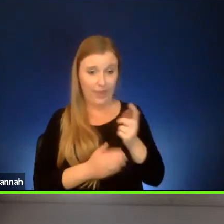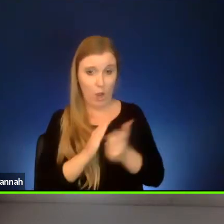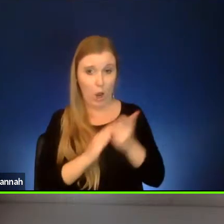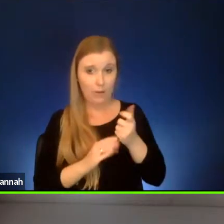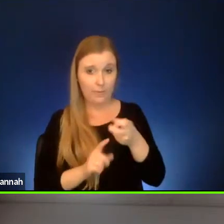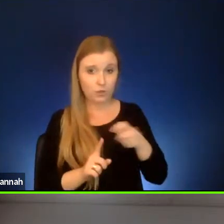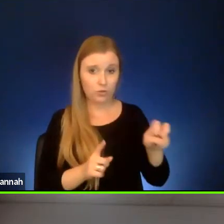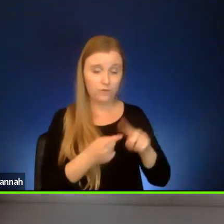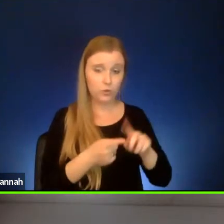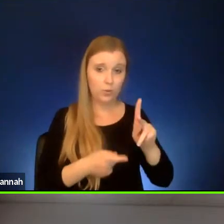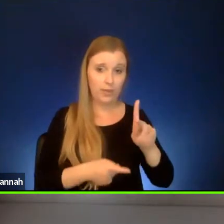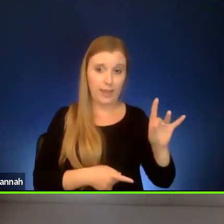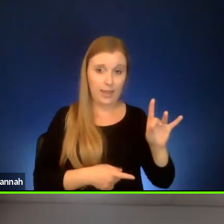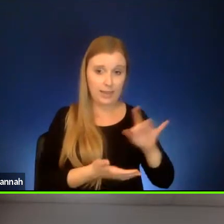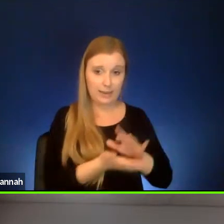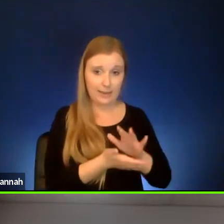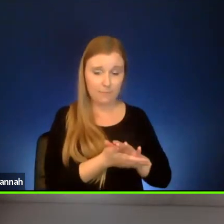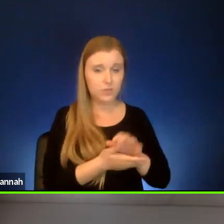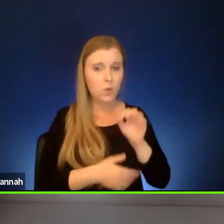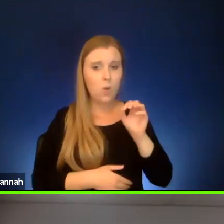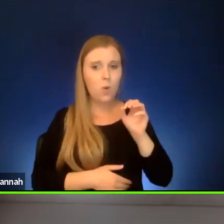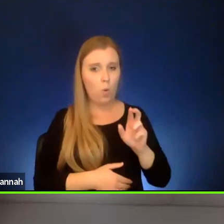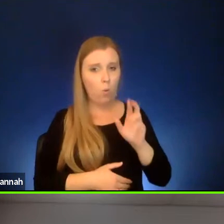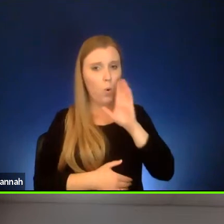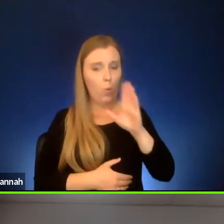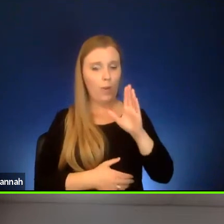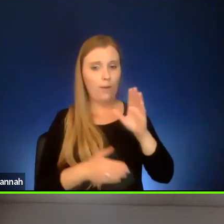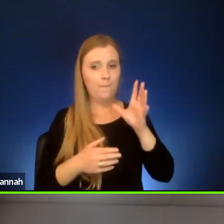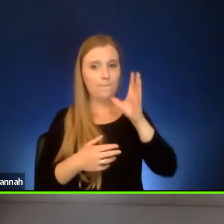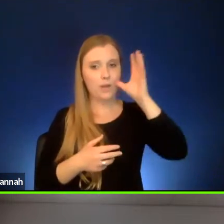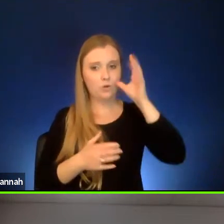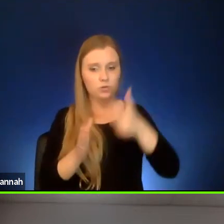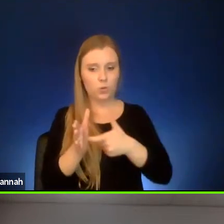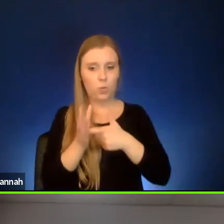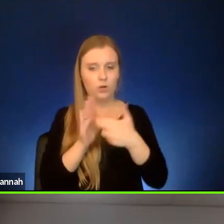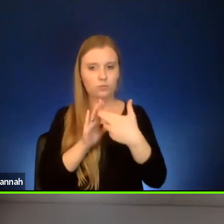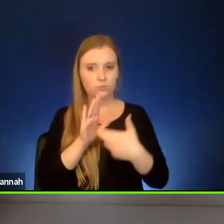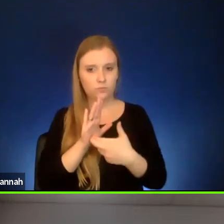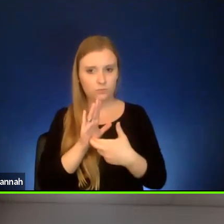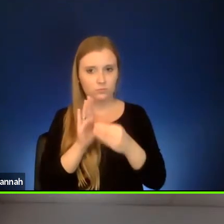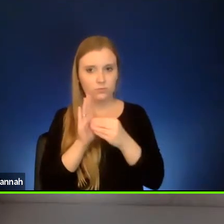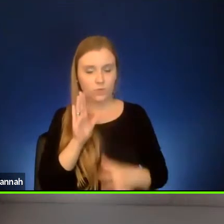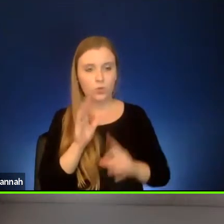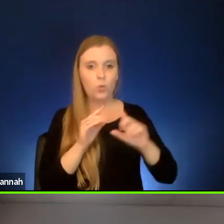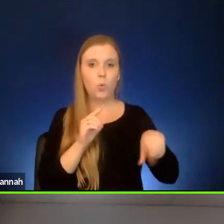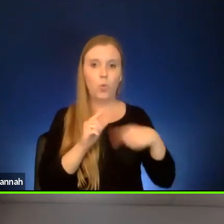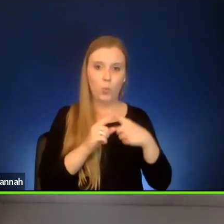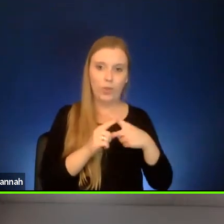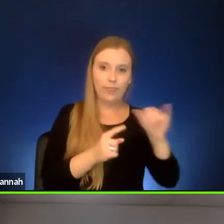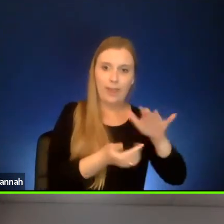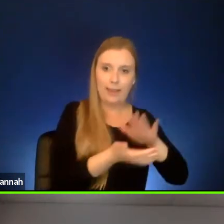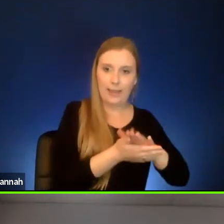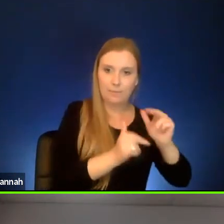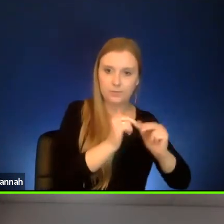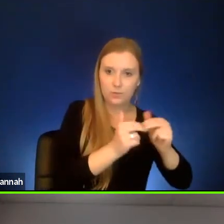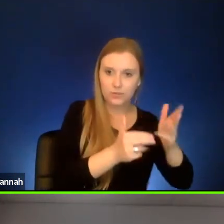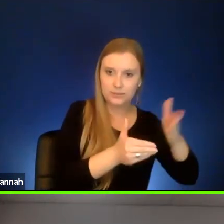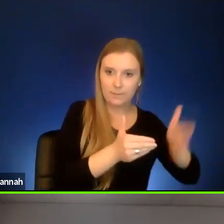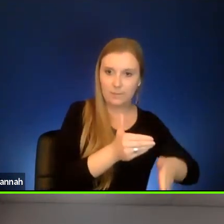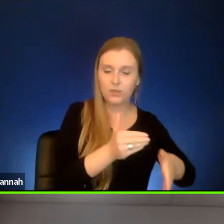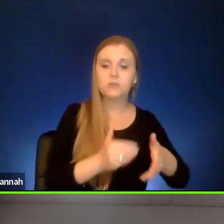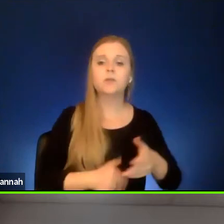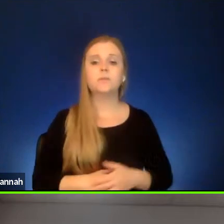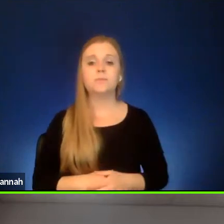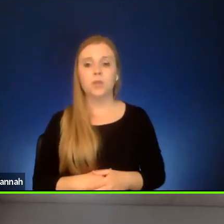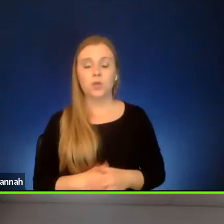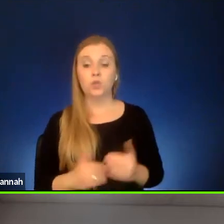the K-8 campus, or will the parents have to register their scholars once the campus is complete? The youngsters that are